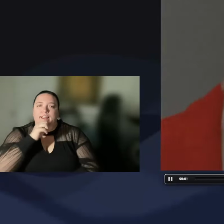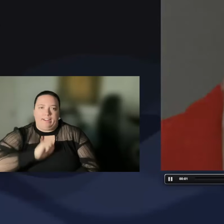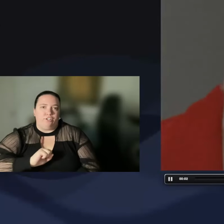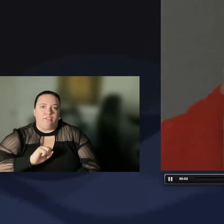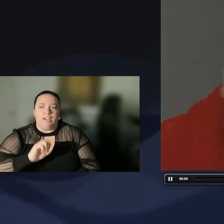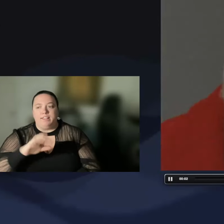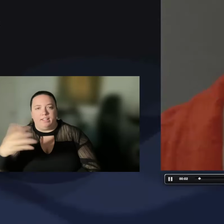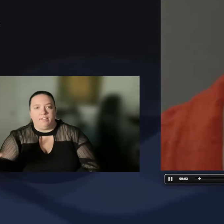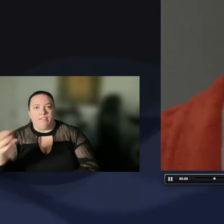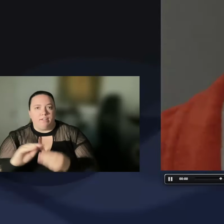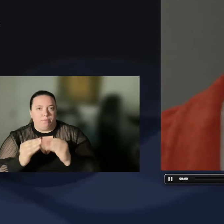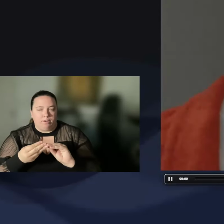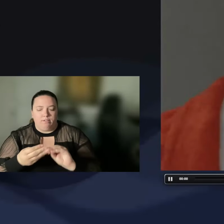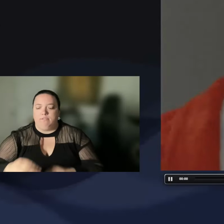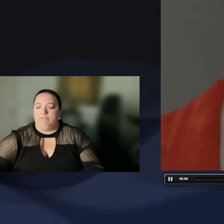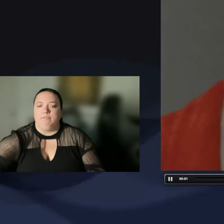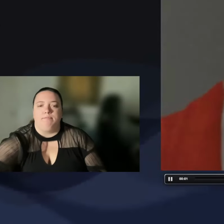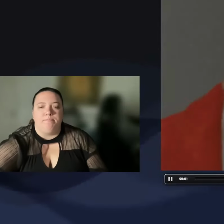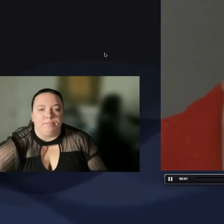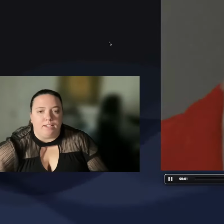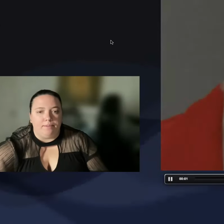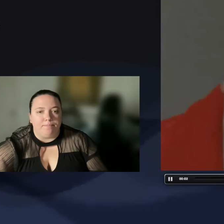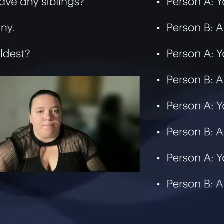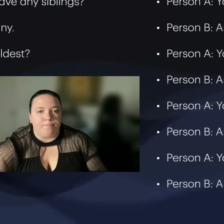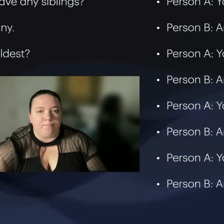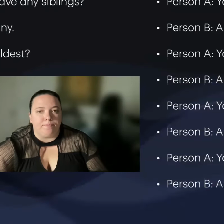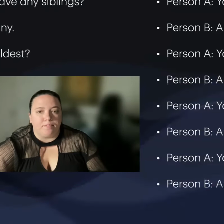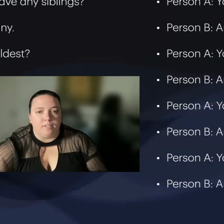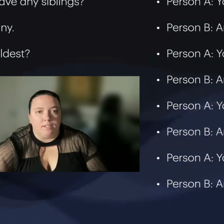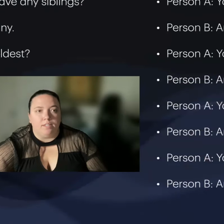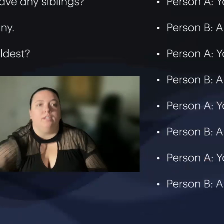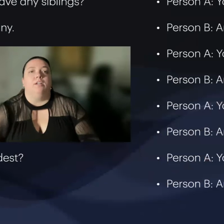just age and then the number. Okay.